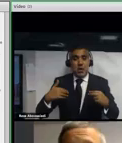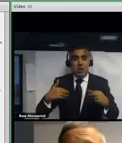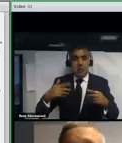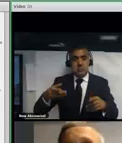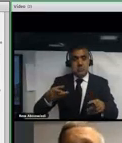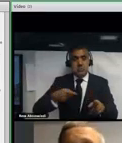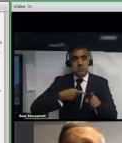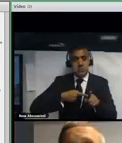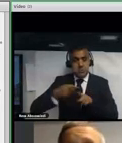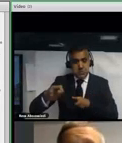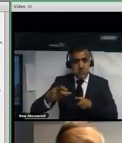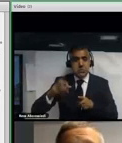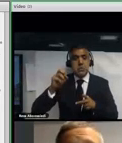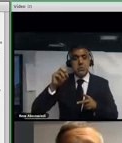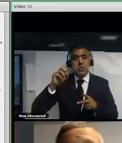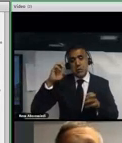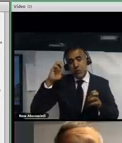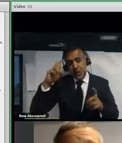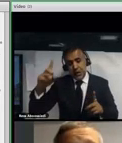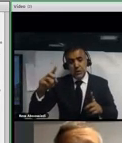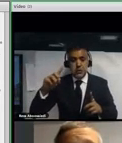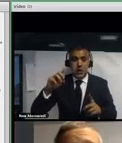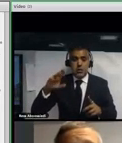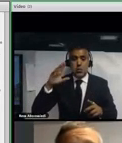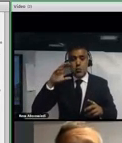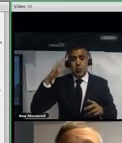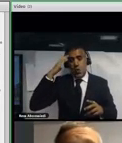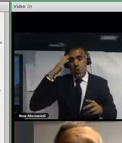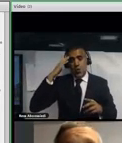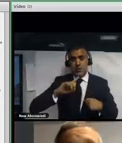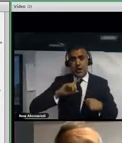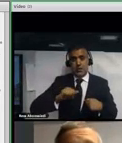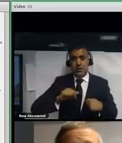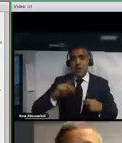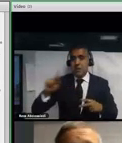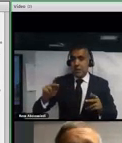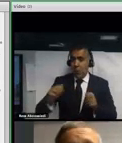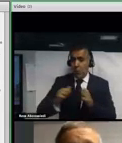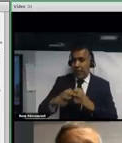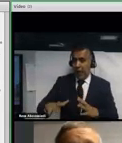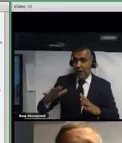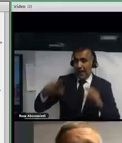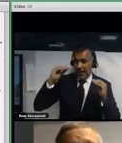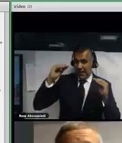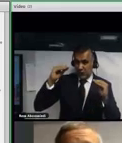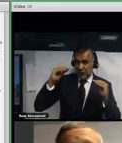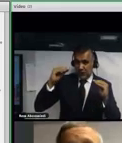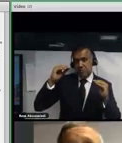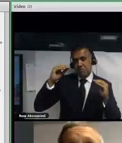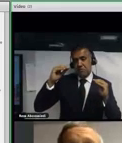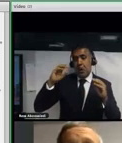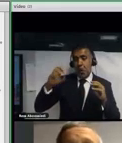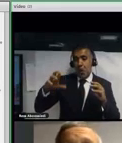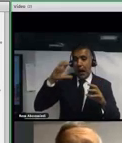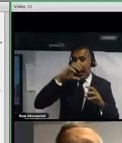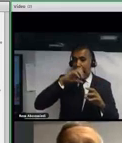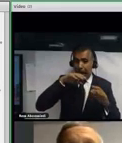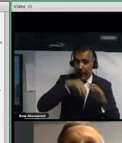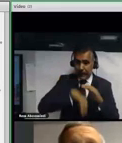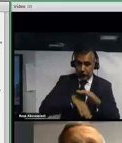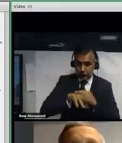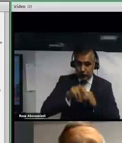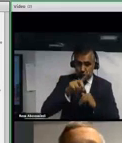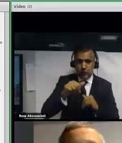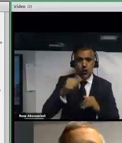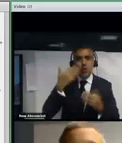diagnosis. So you're going to have biased data as well, because people without that education or access to doctors won't